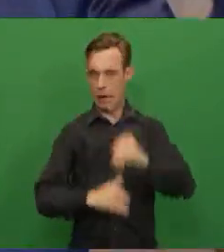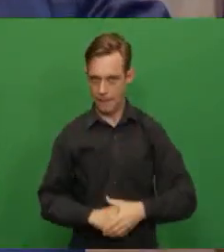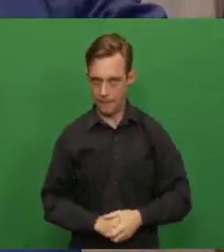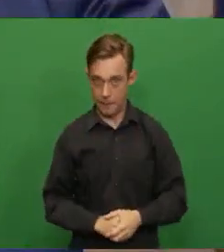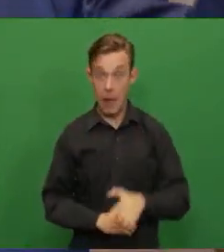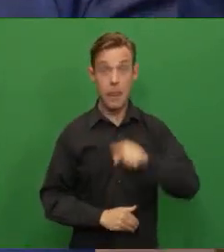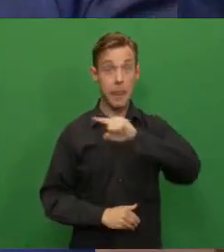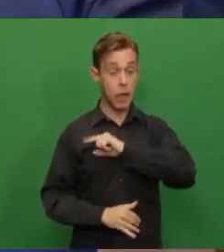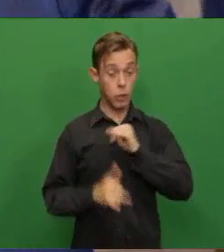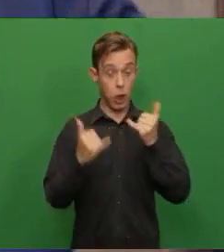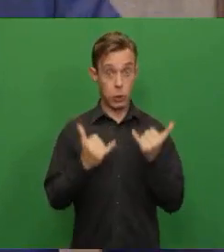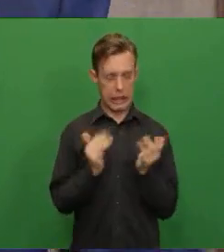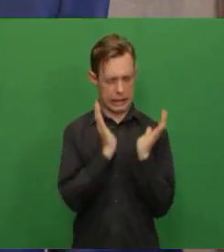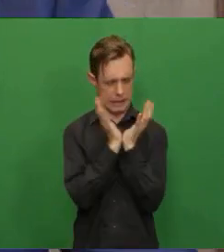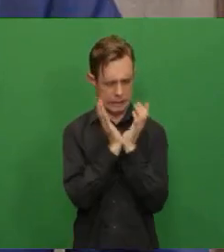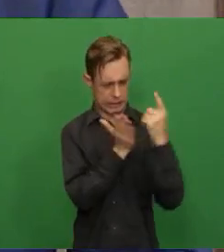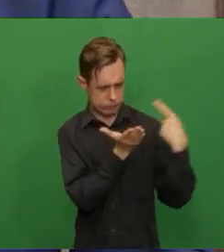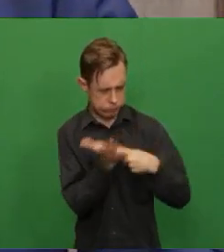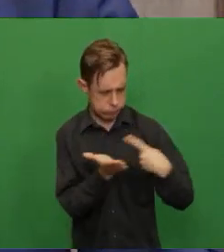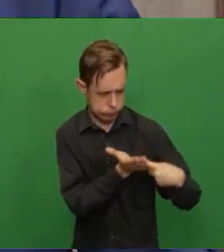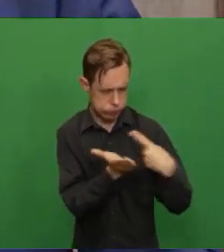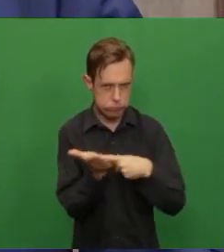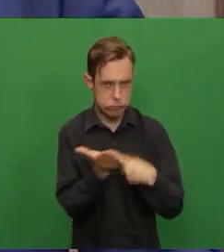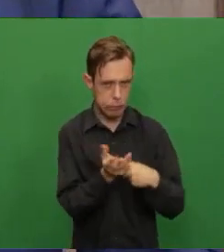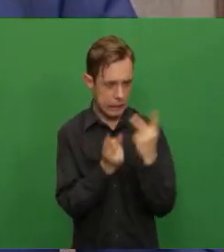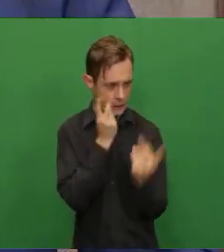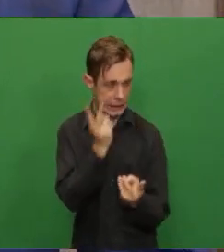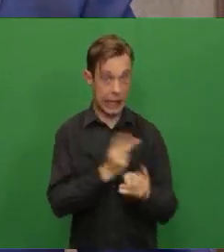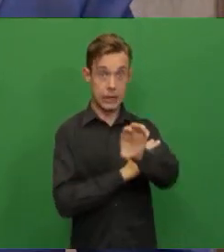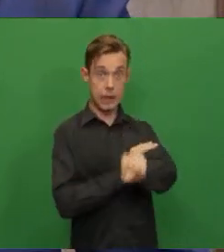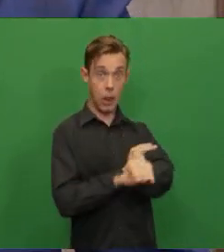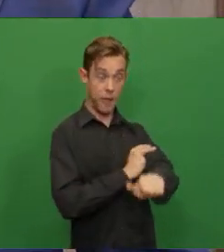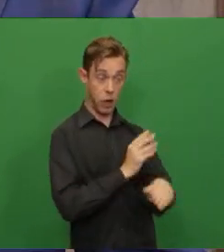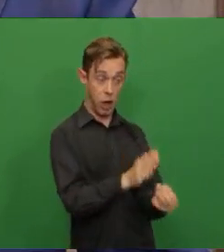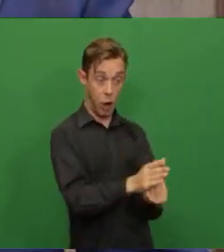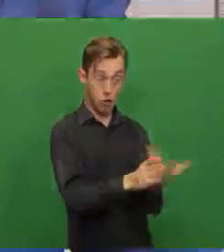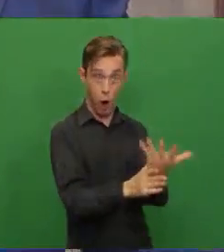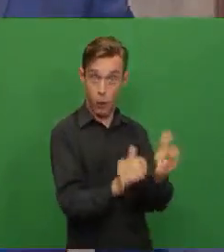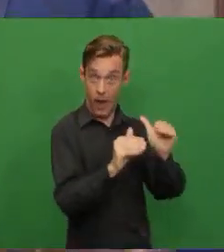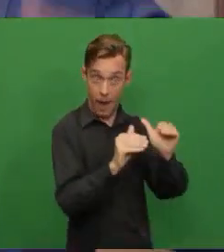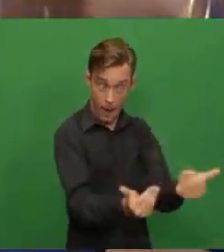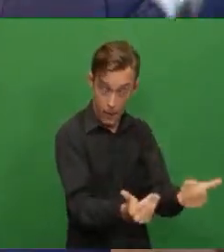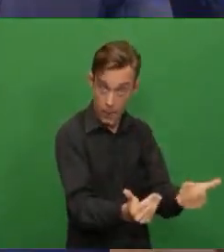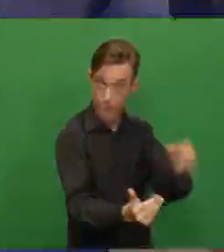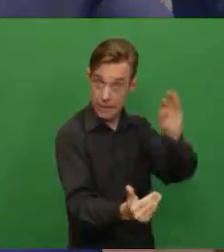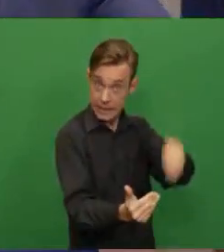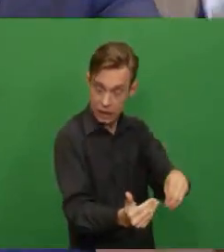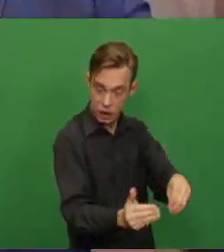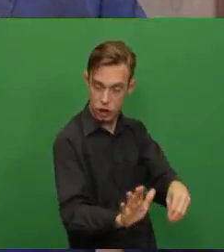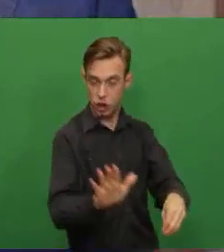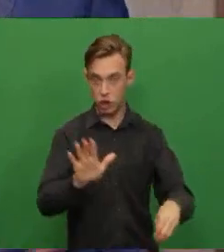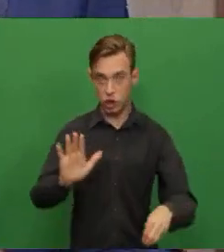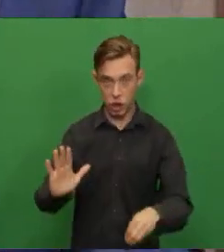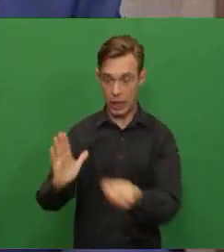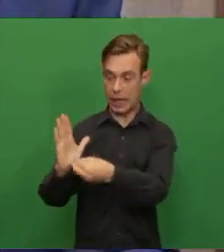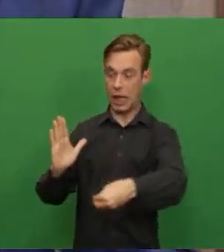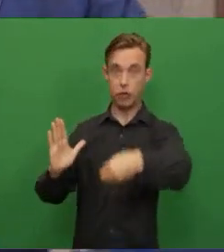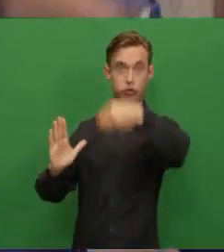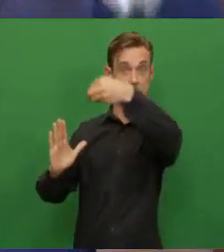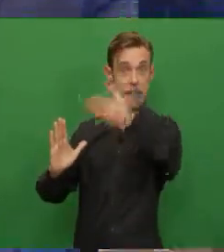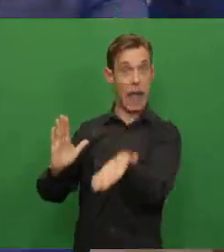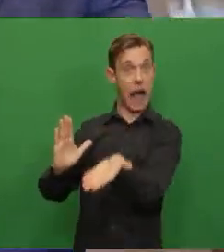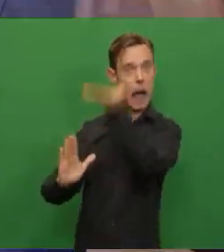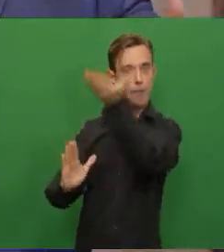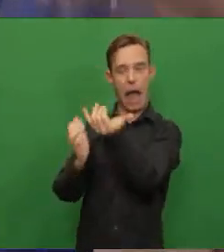terms of the inflation is taking account of what the QPM says.